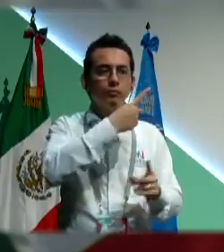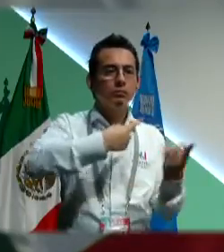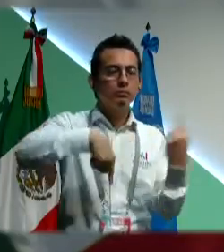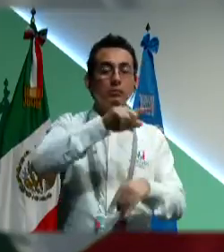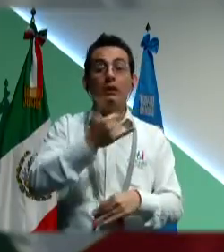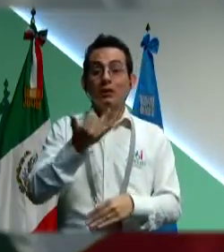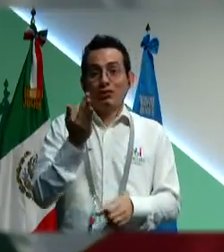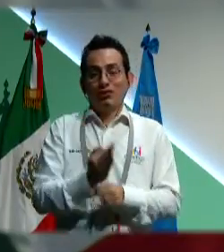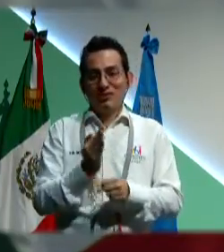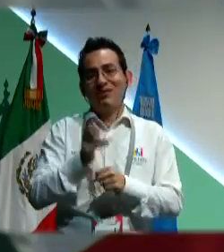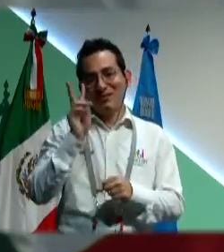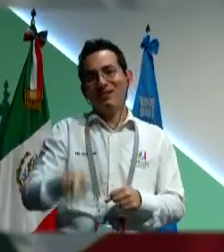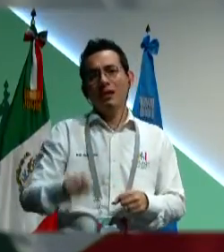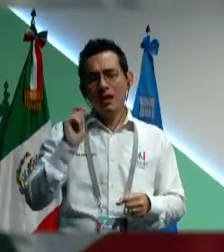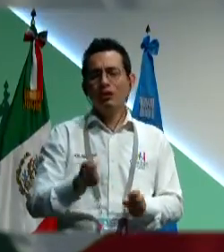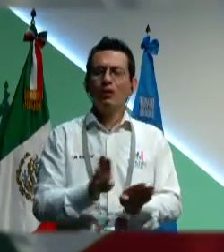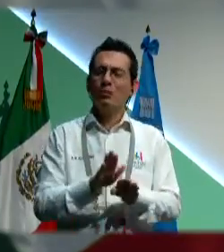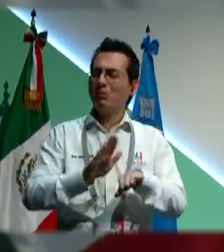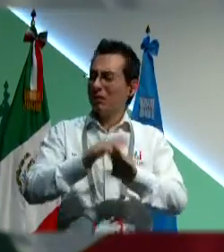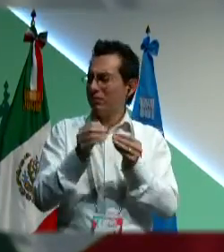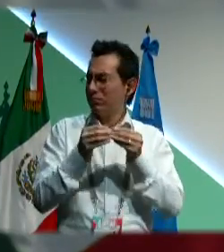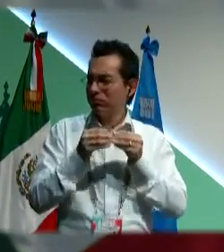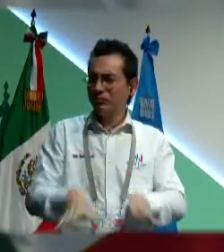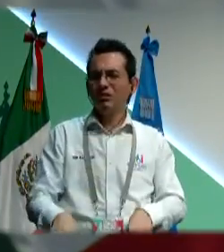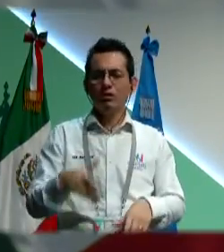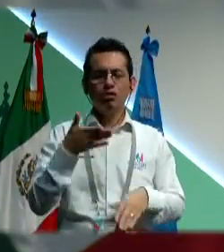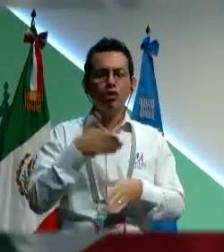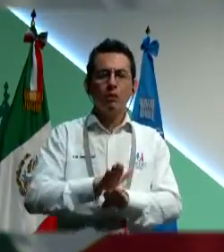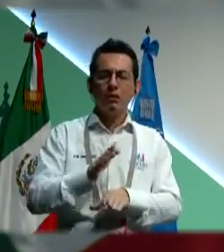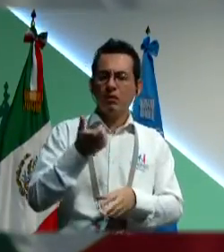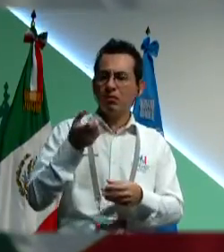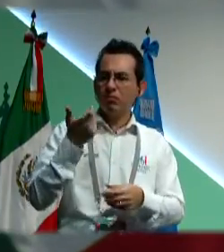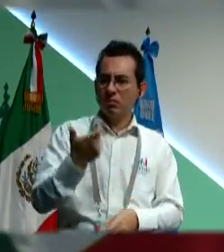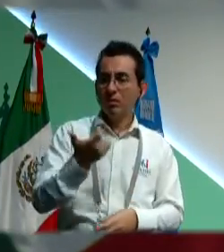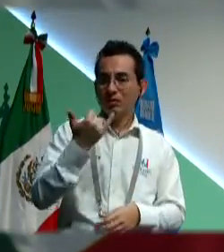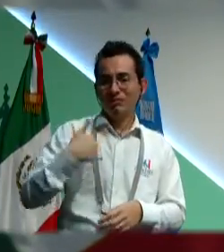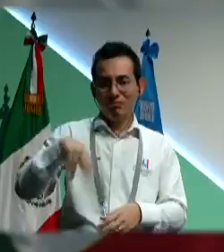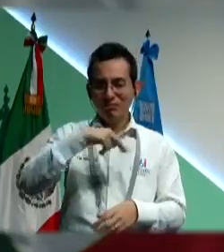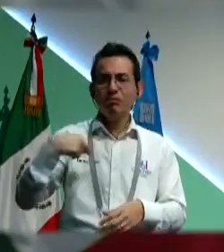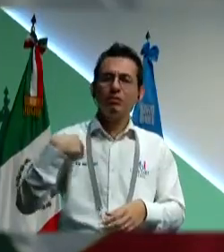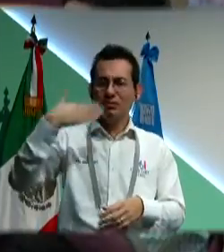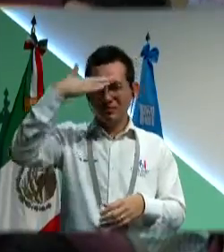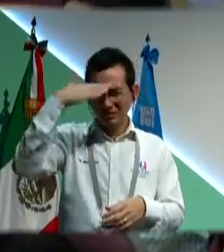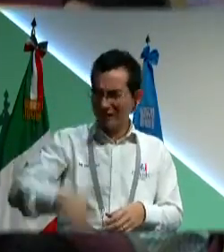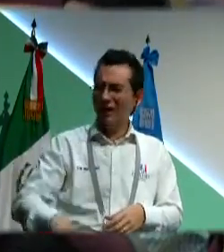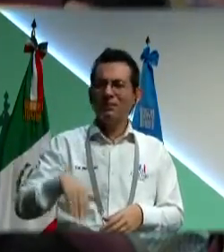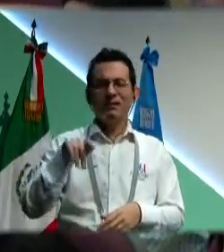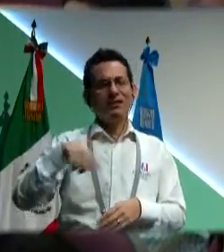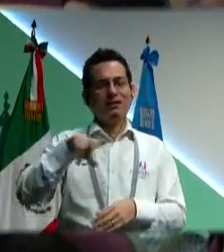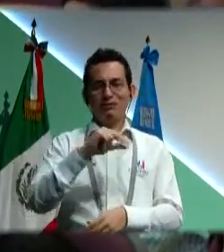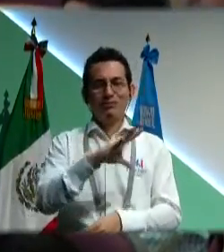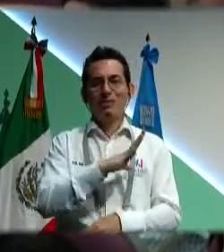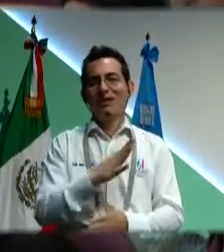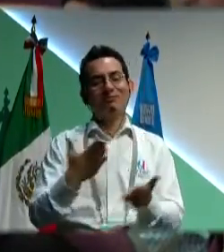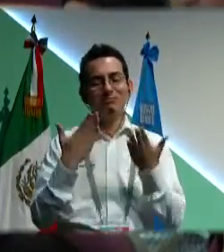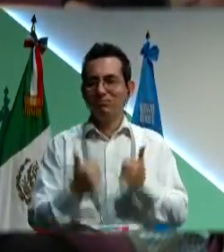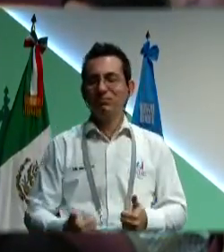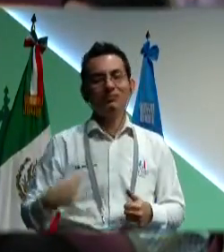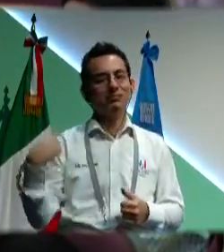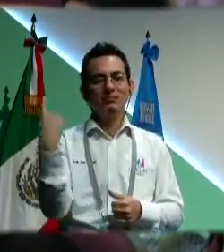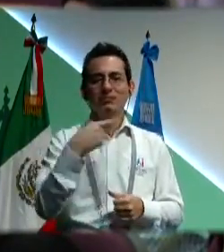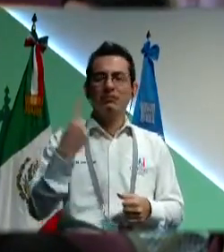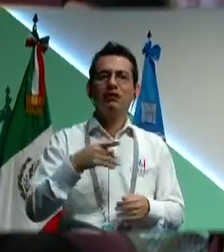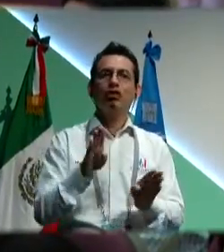The internet's logic is inherently irreverential of territorial jurisdiction. The absence of a democratic